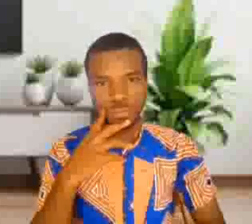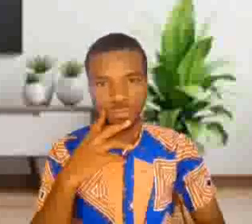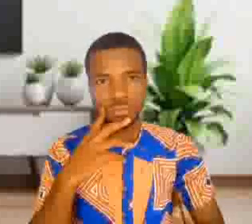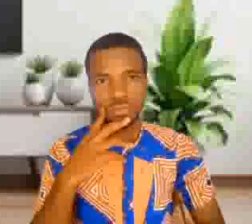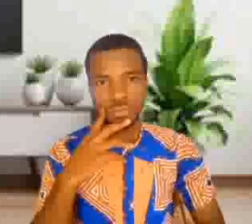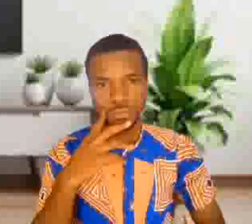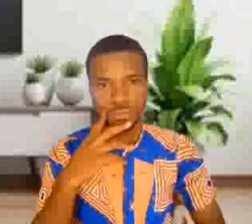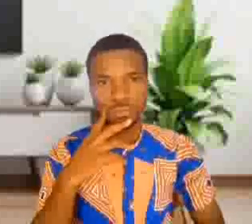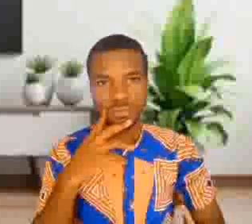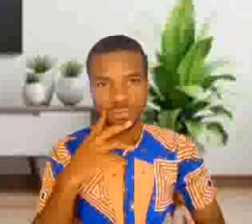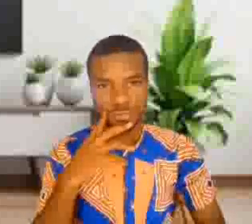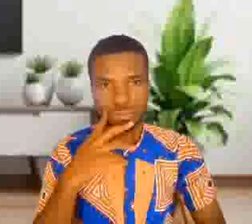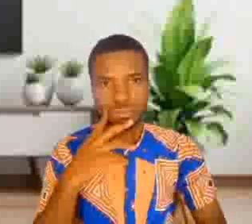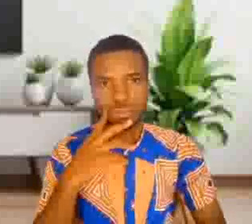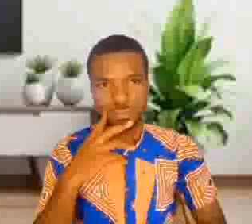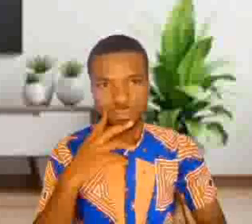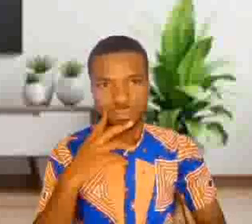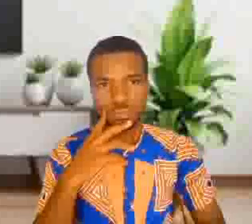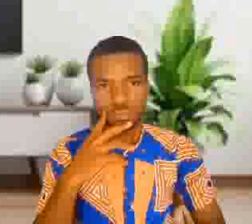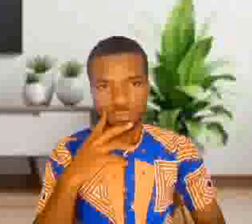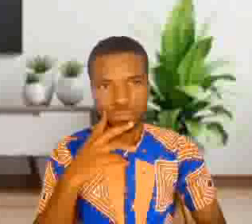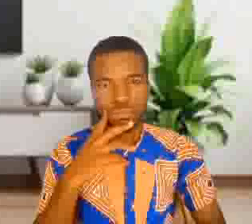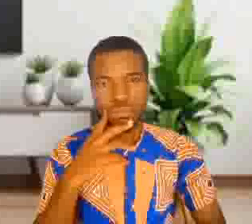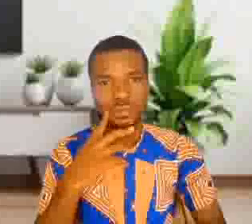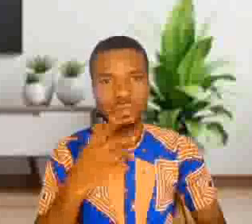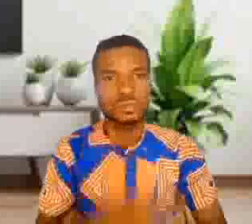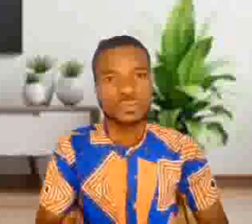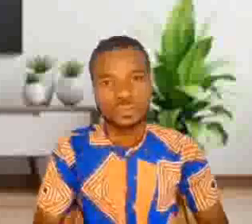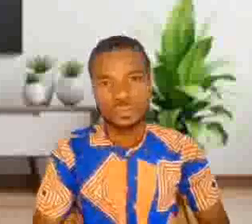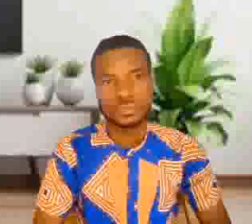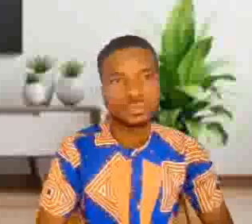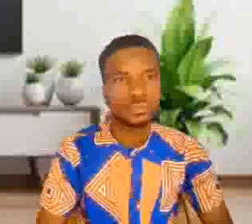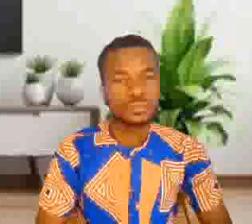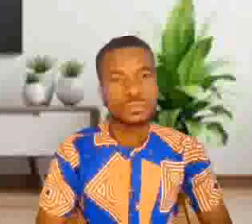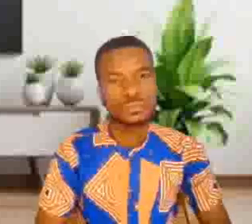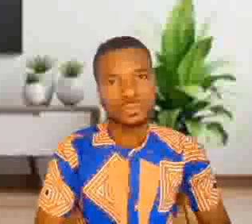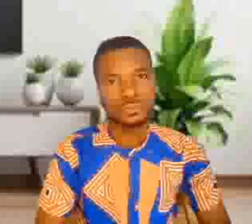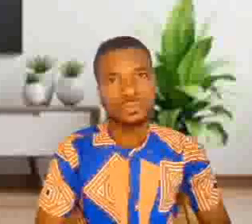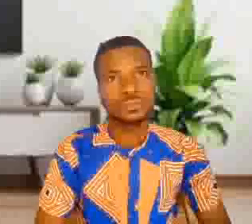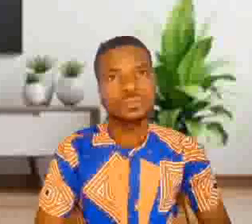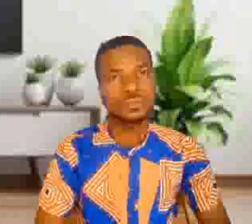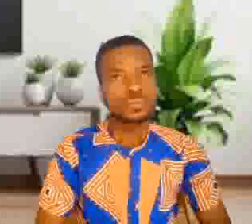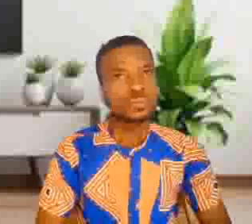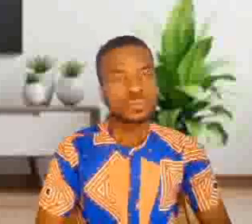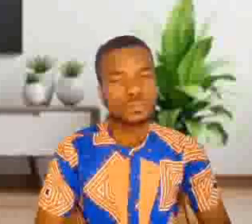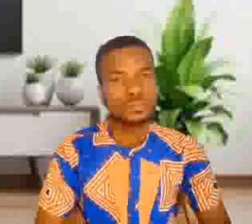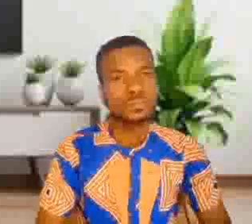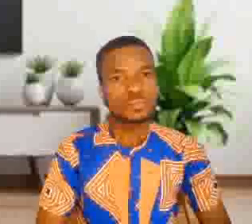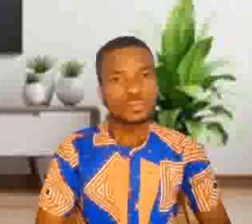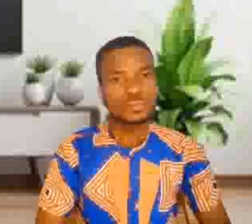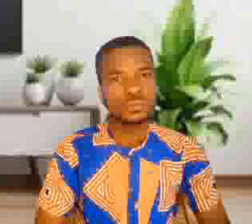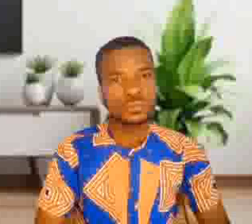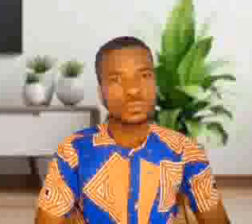sincerely celebrate our father, God's servant, the patriarch, Daddy